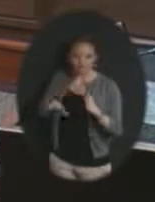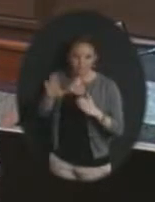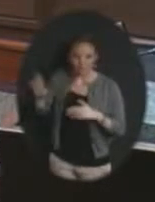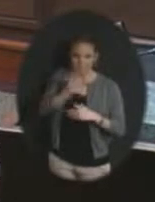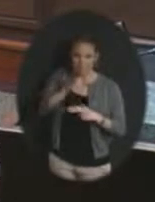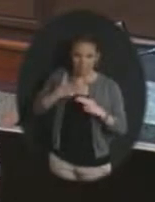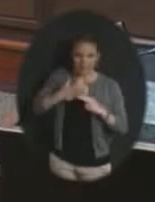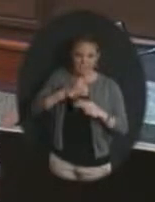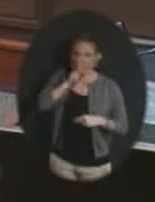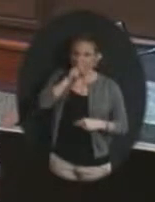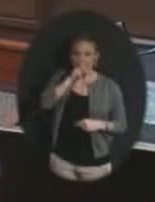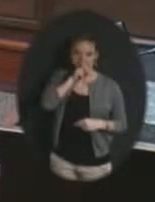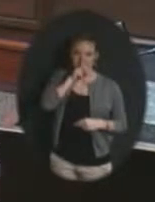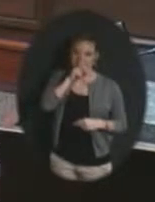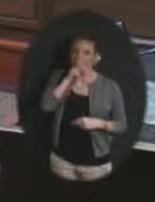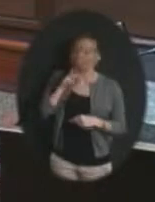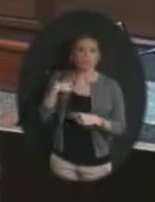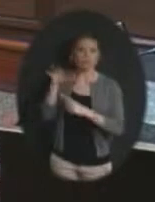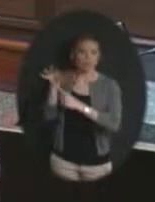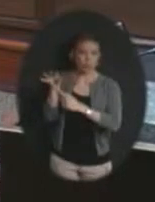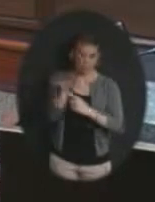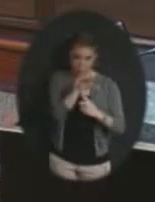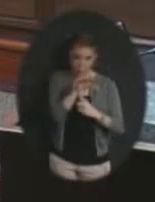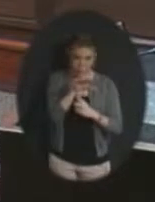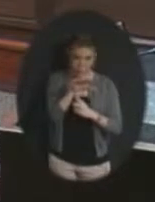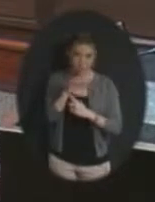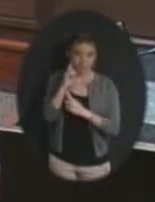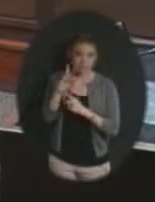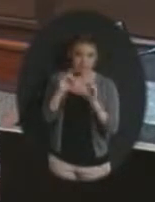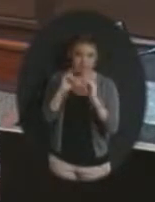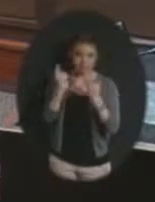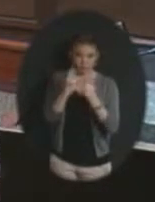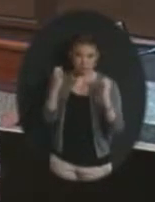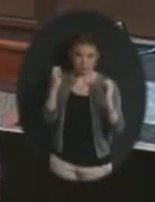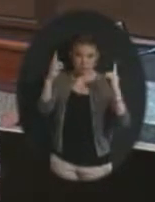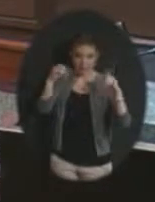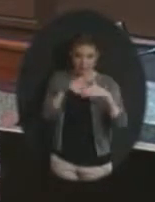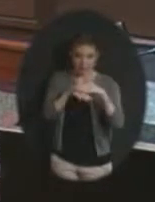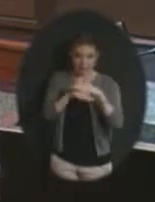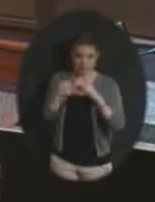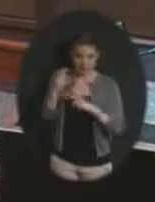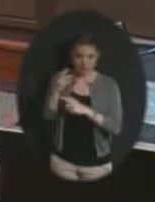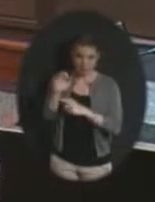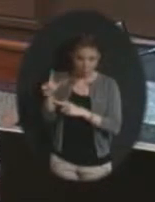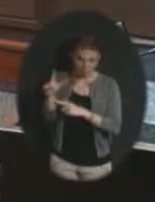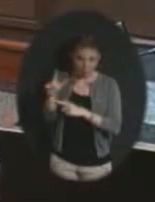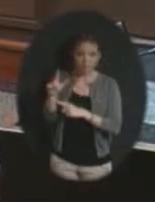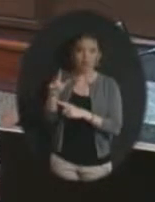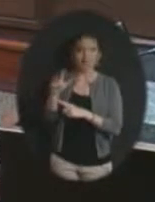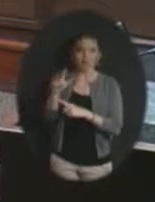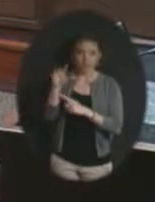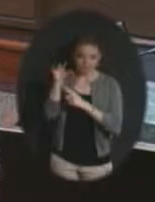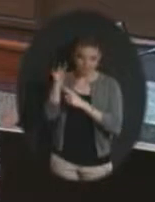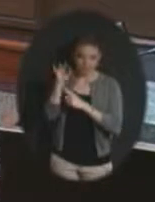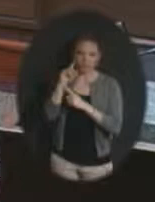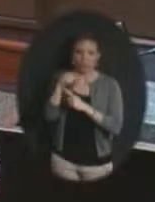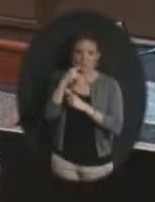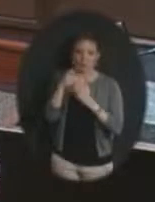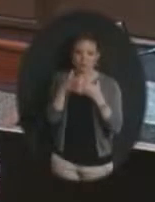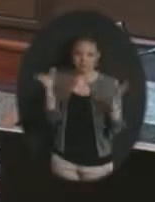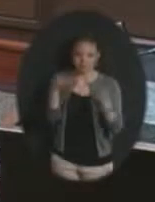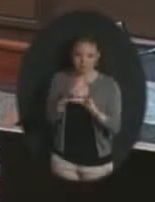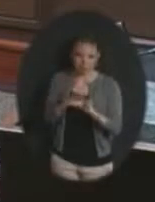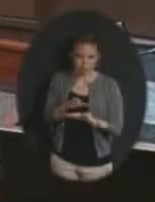advised that public comments or videotape recorded for broadcast on the district's educational access channel and audio tape recorded as a matter of public record